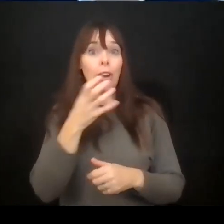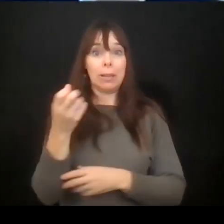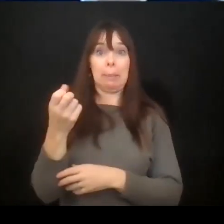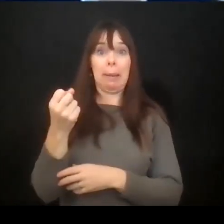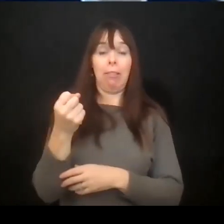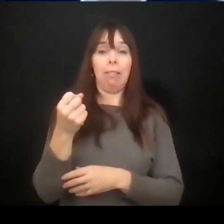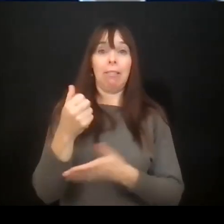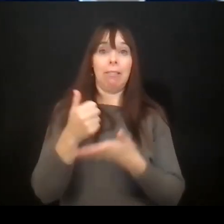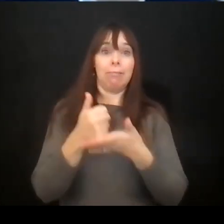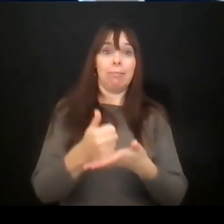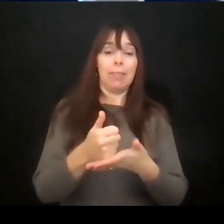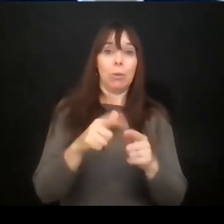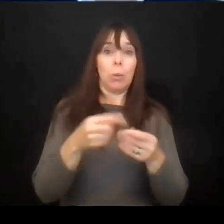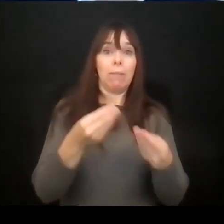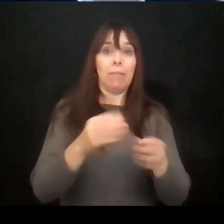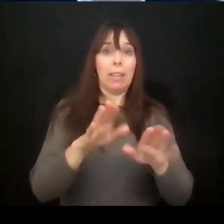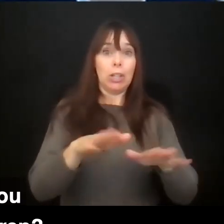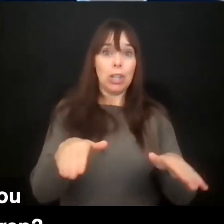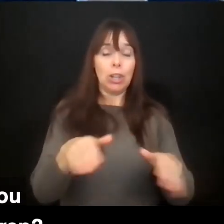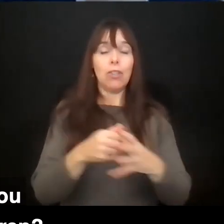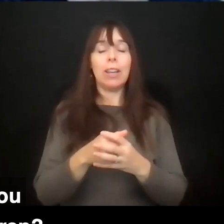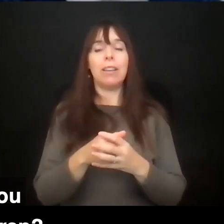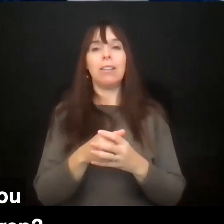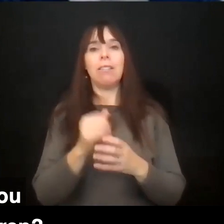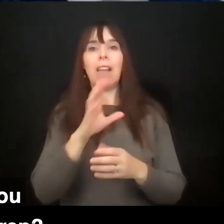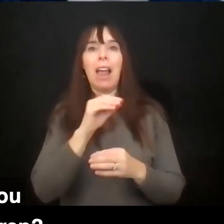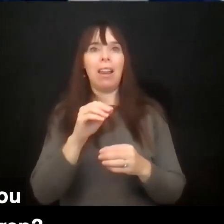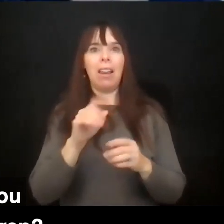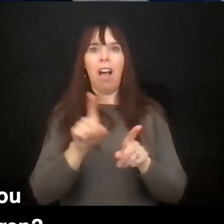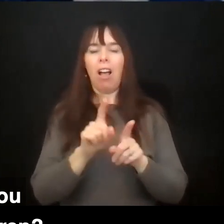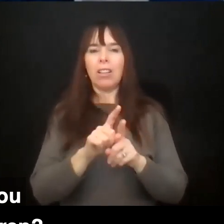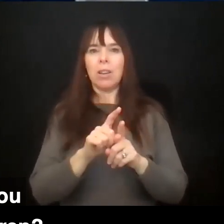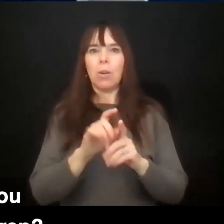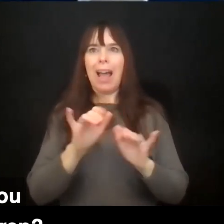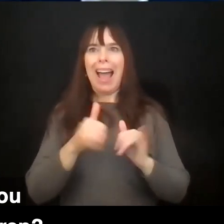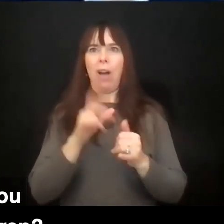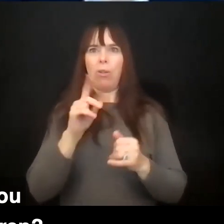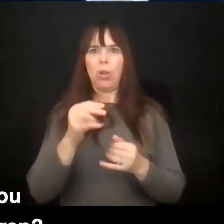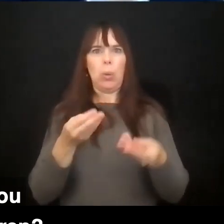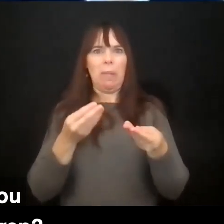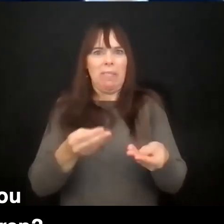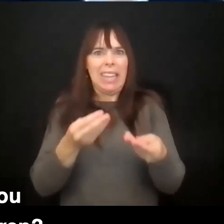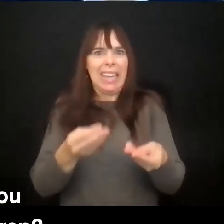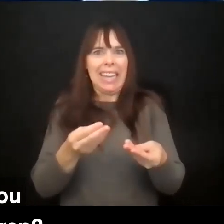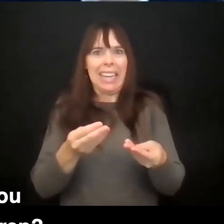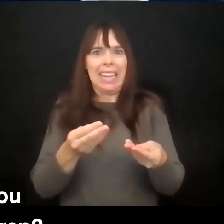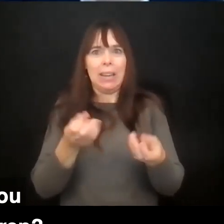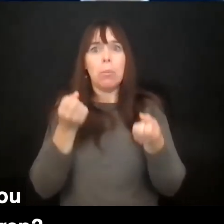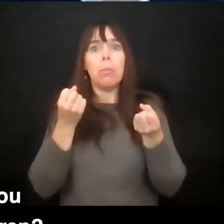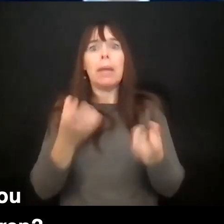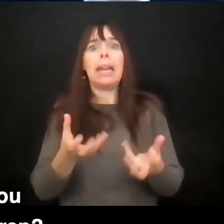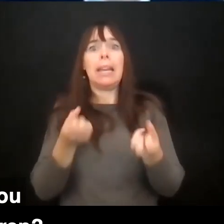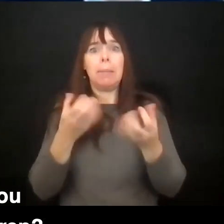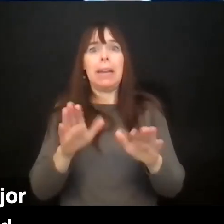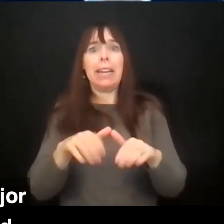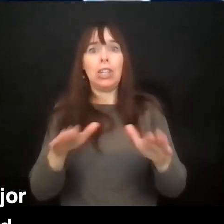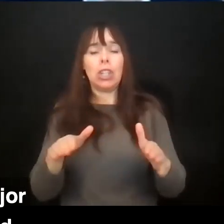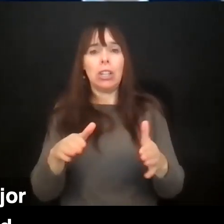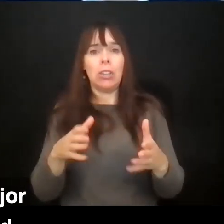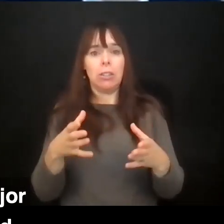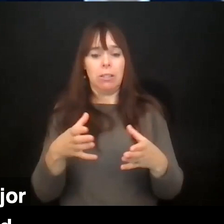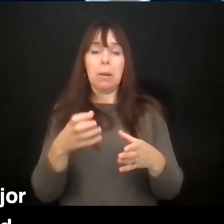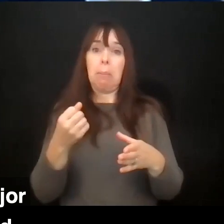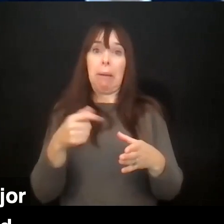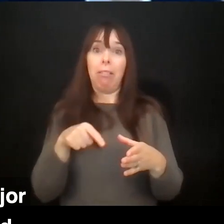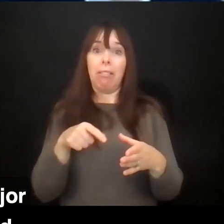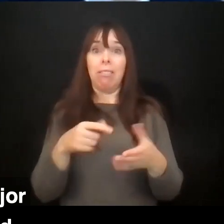and it's how do you feed many children? Milk is